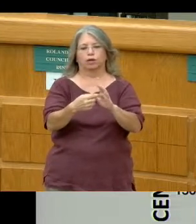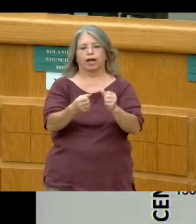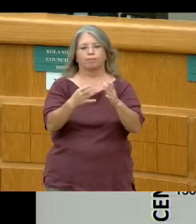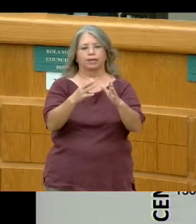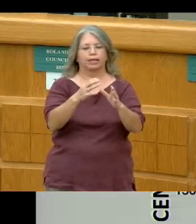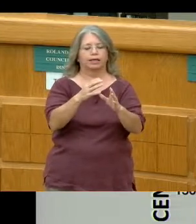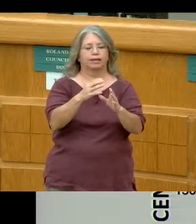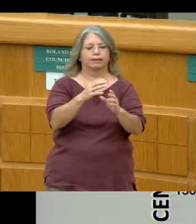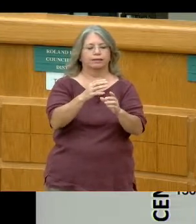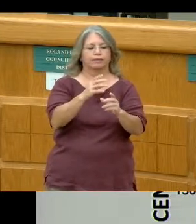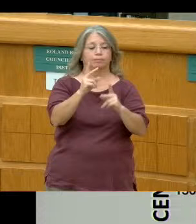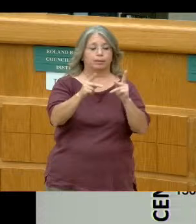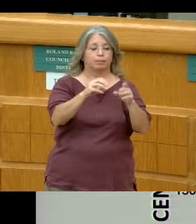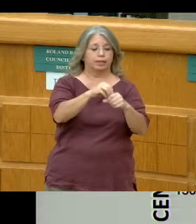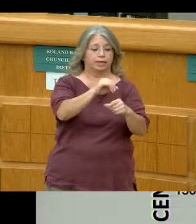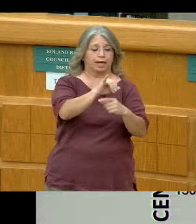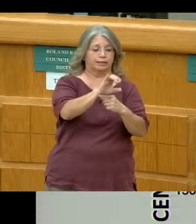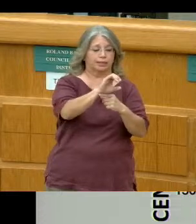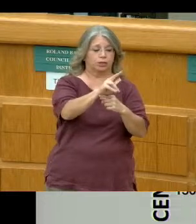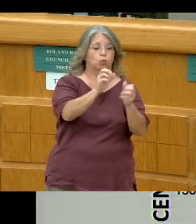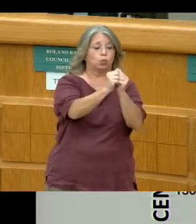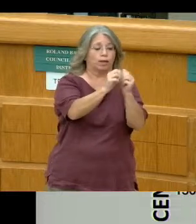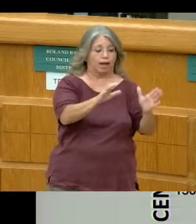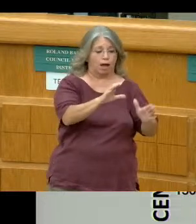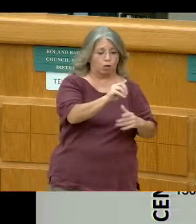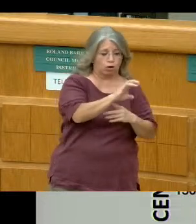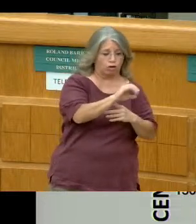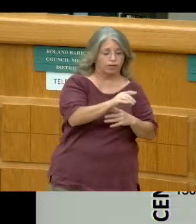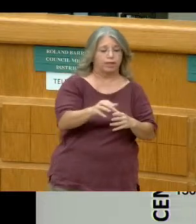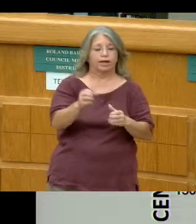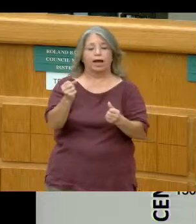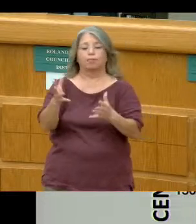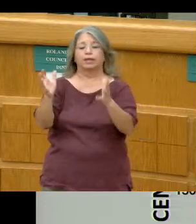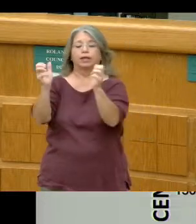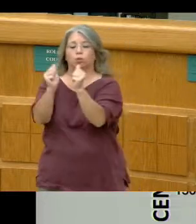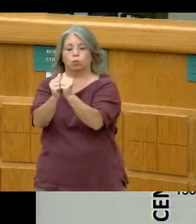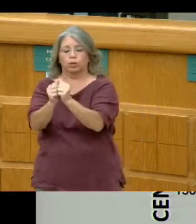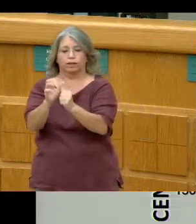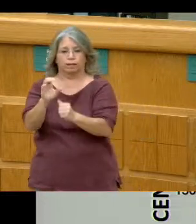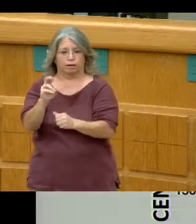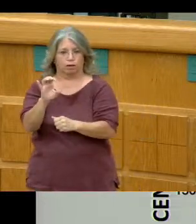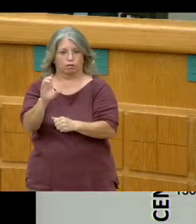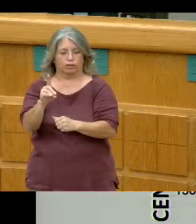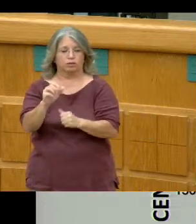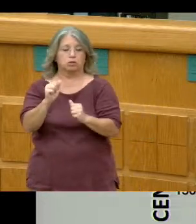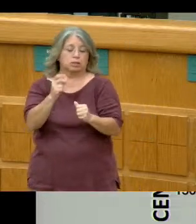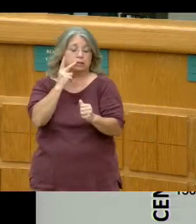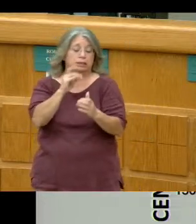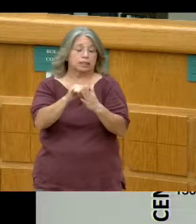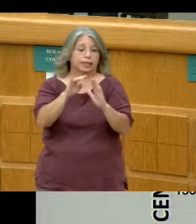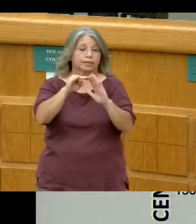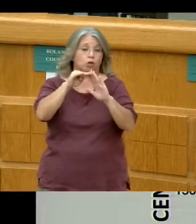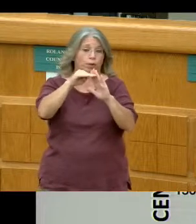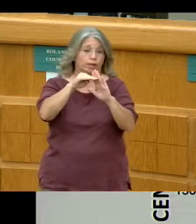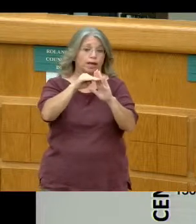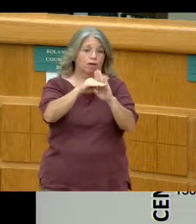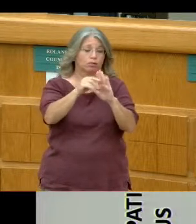What you can see is that it's been going down on average for ICU census in the Coastal Bend area, so that's a good sign.